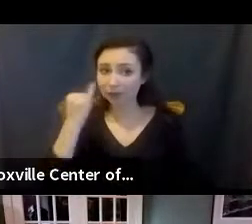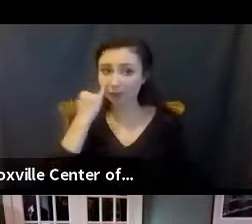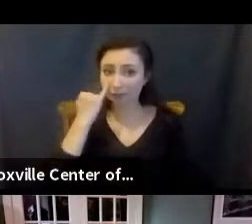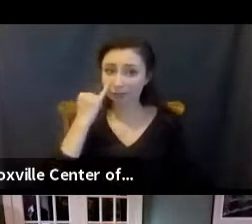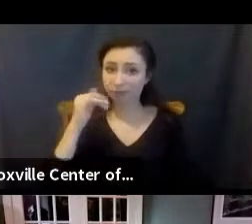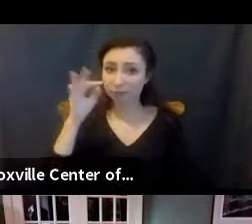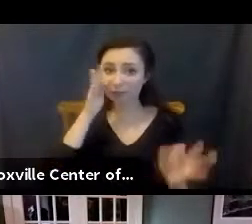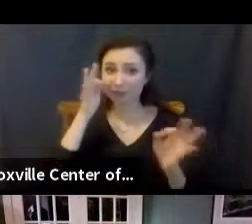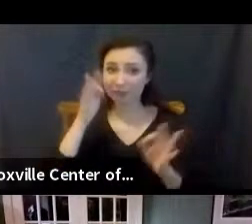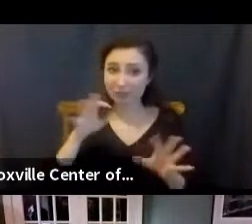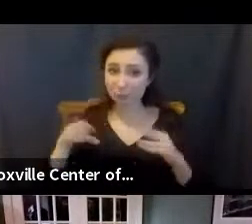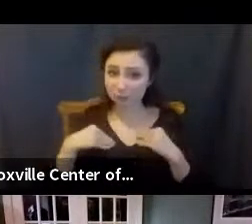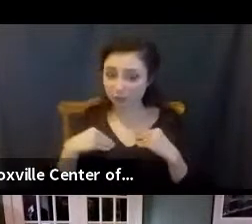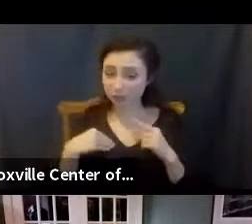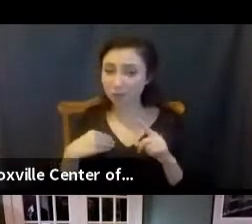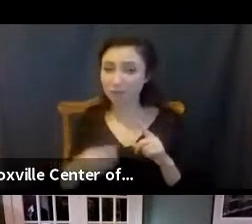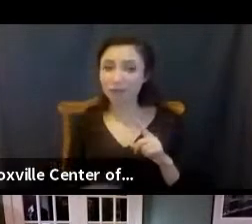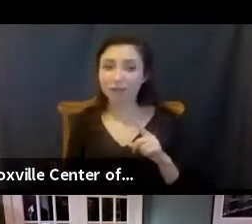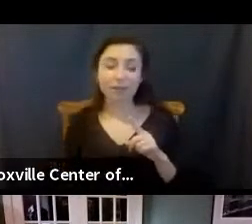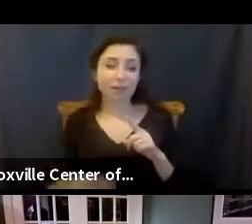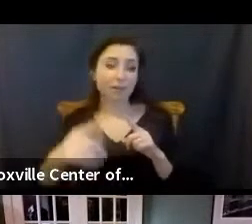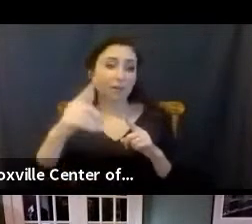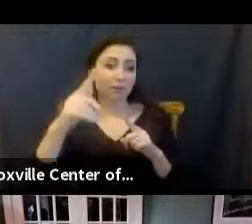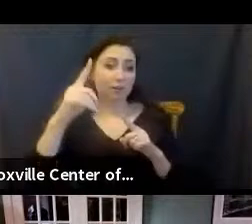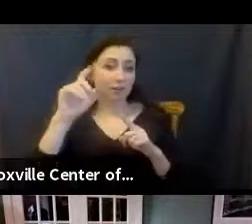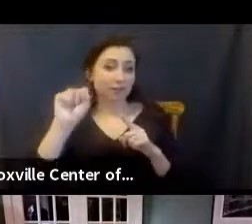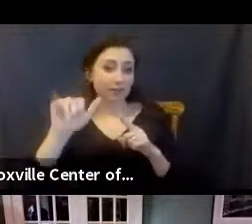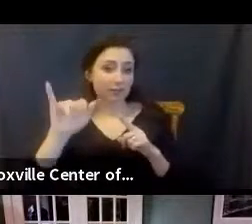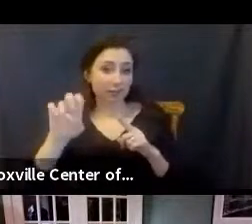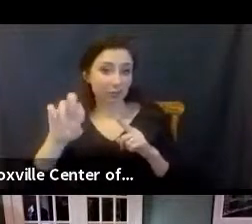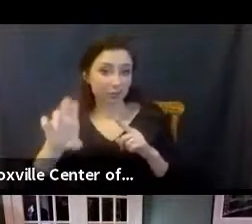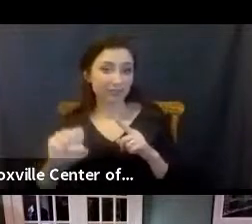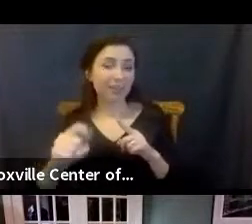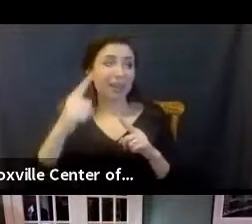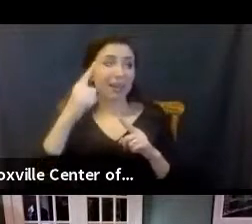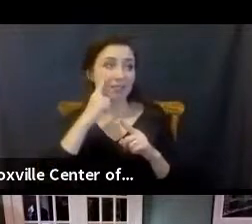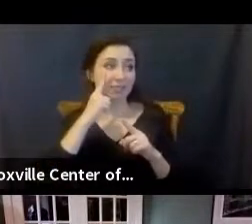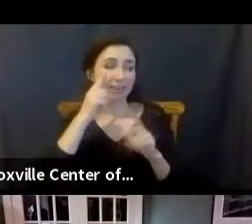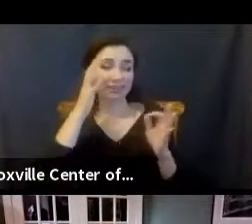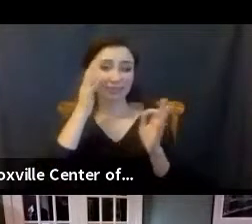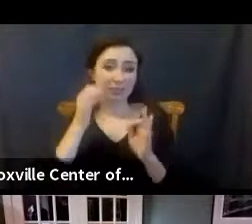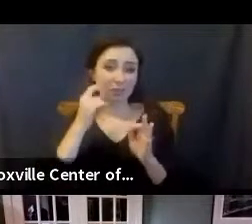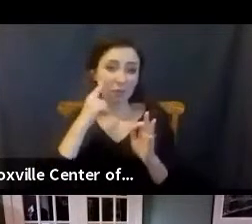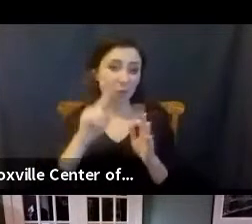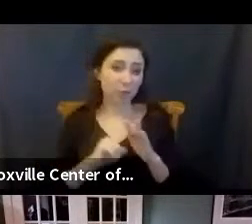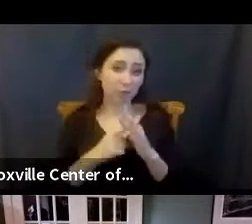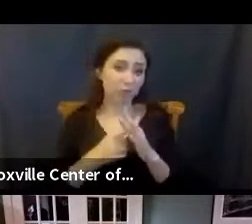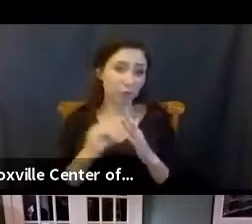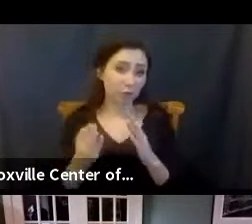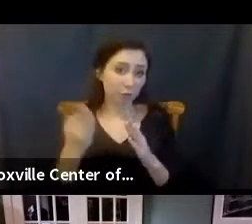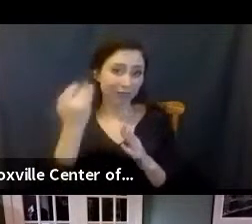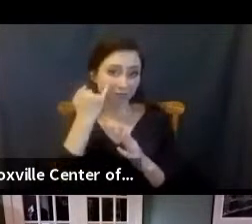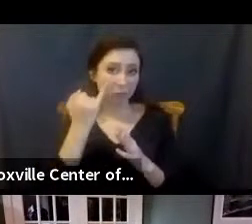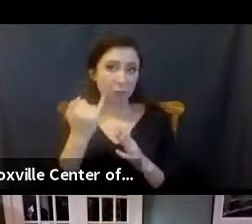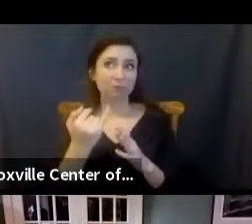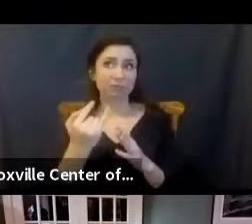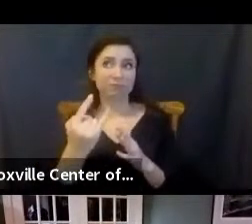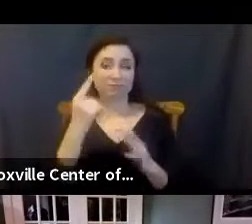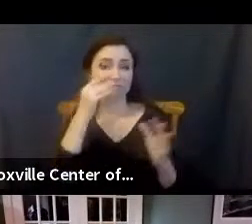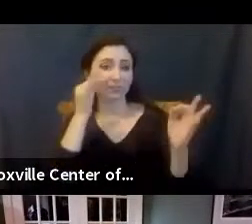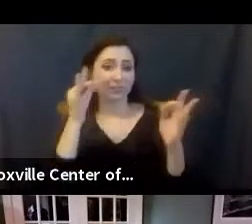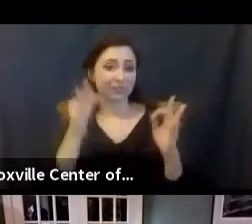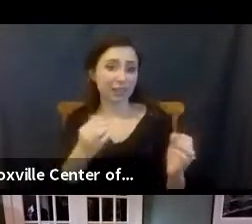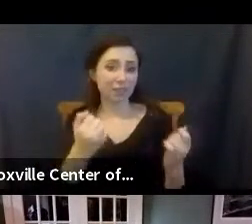that amendment? I think that's up to the original movement. If the original movement considers it a friendly amendment and the